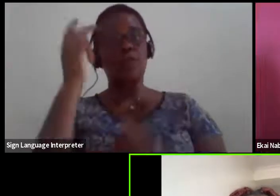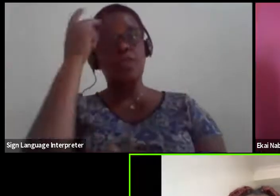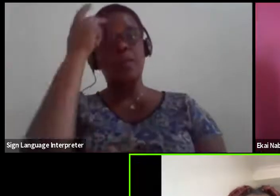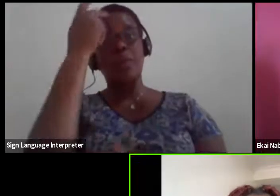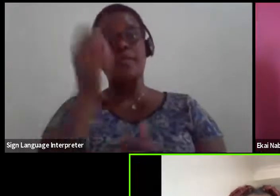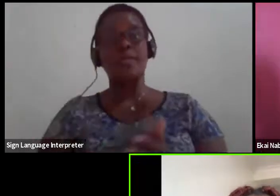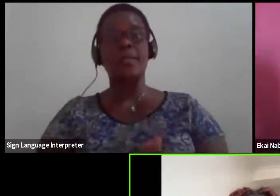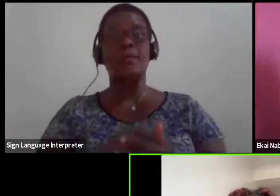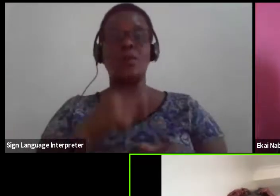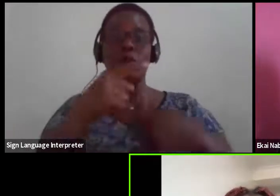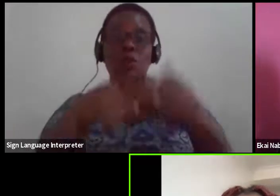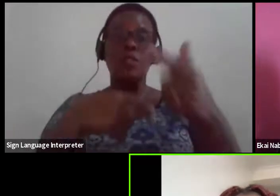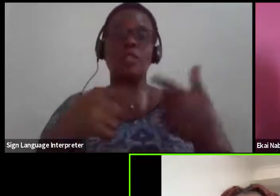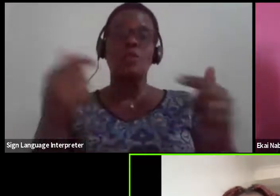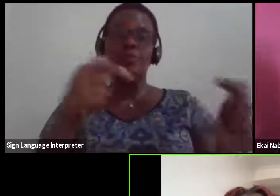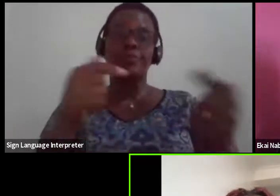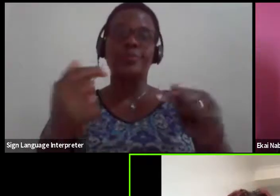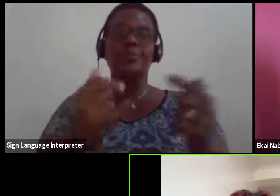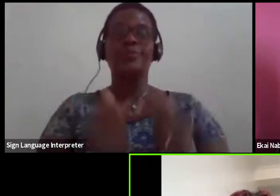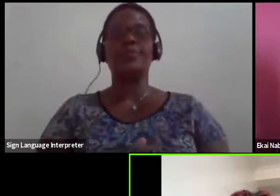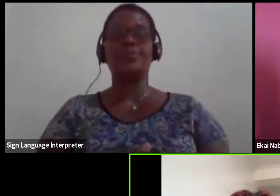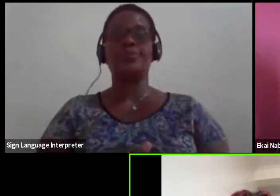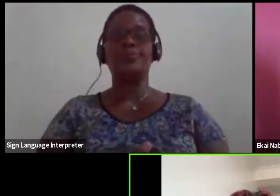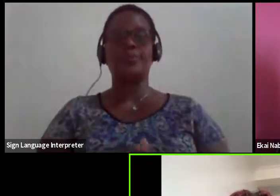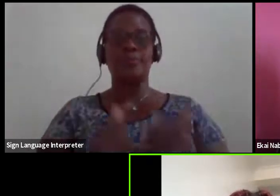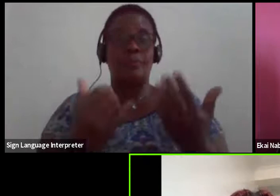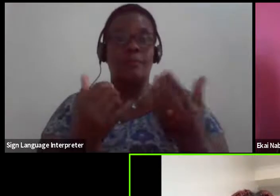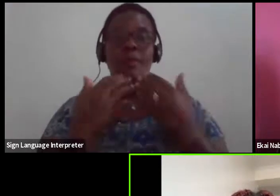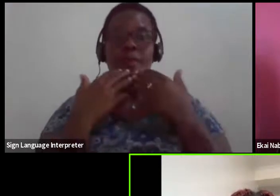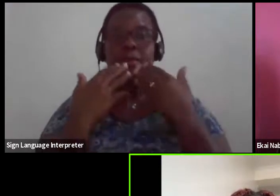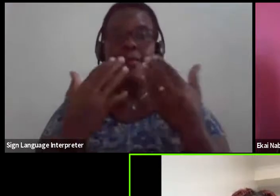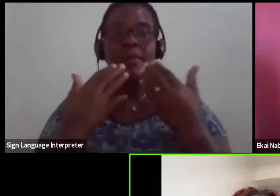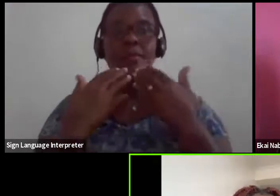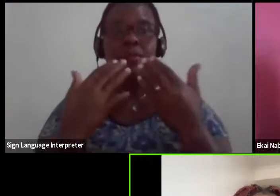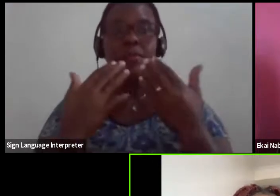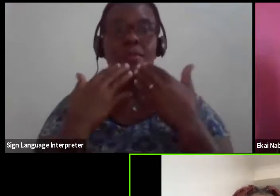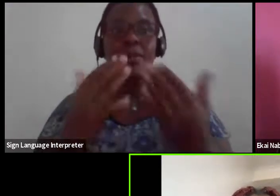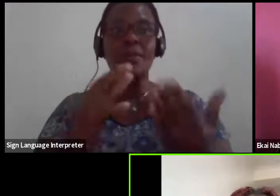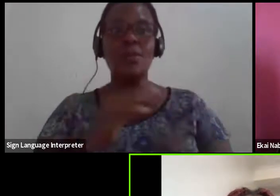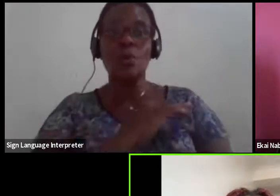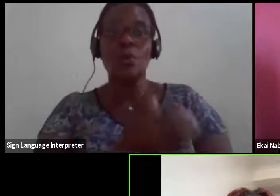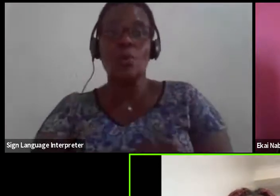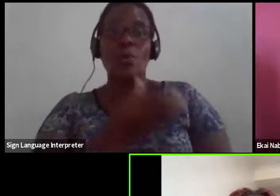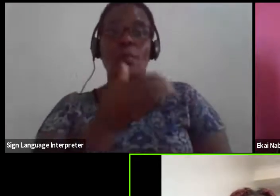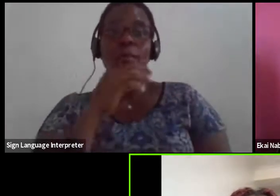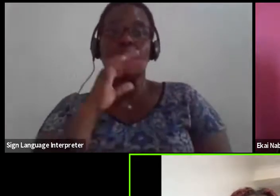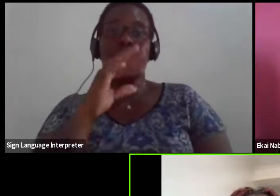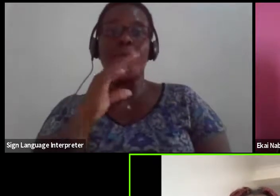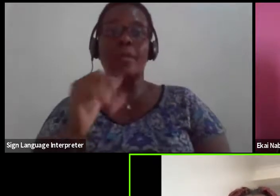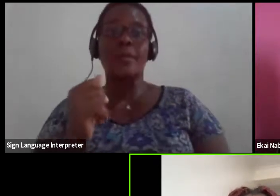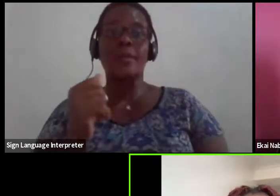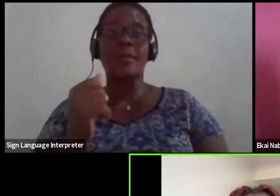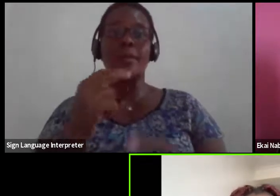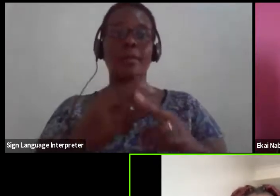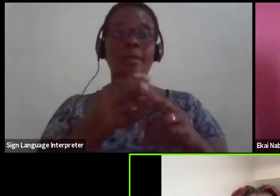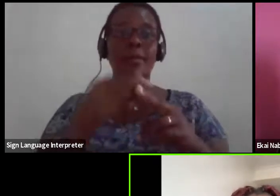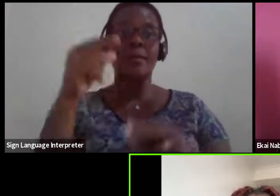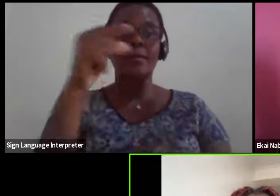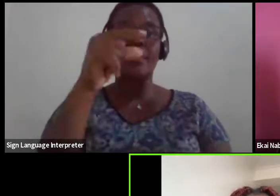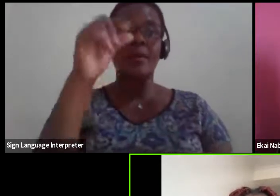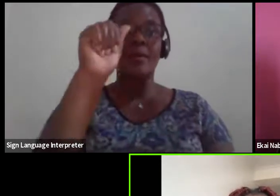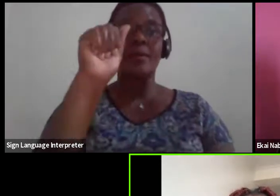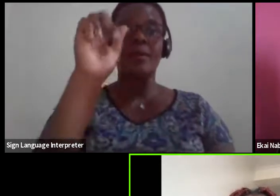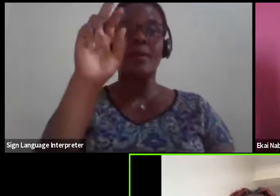Thank you very much for that in-depth intro on Paradigm. So my name is Ganet Aching. I work at